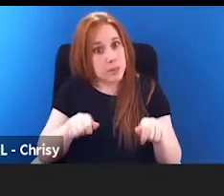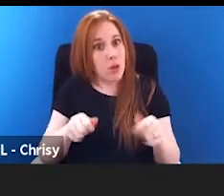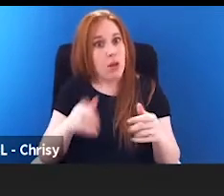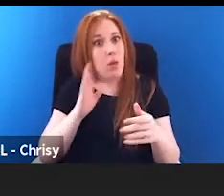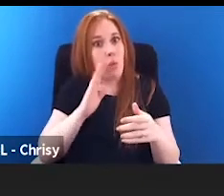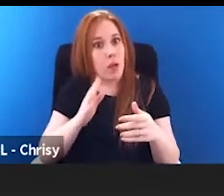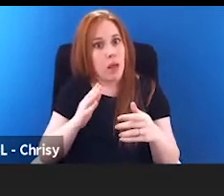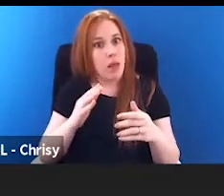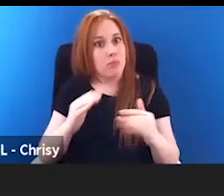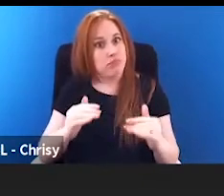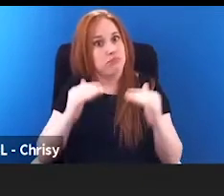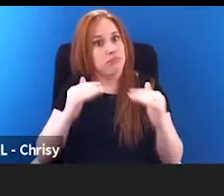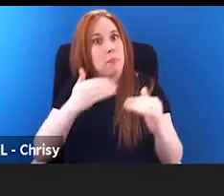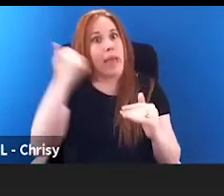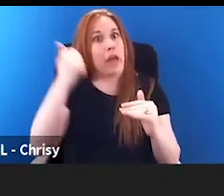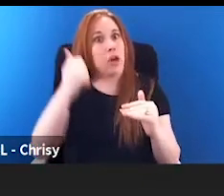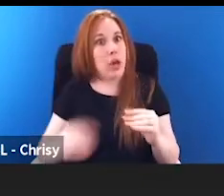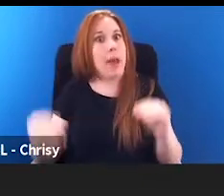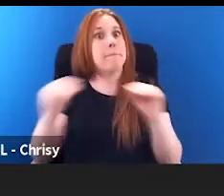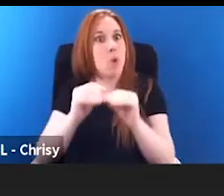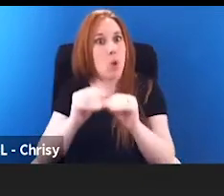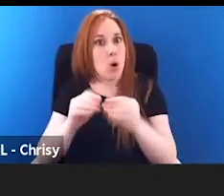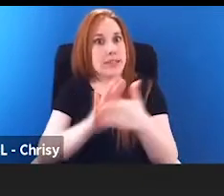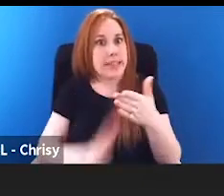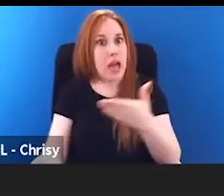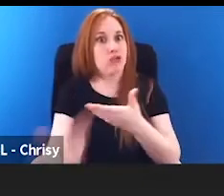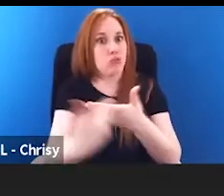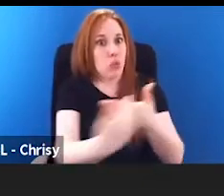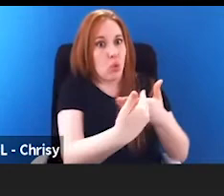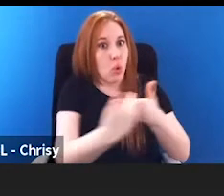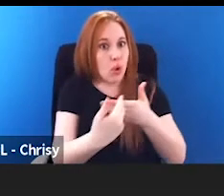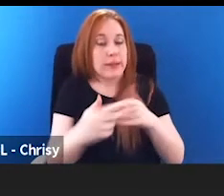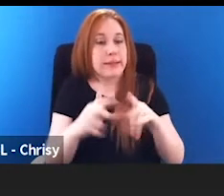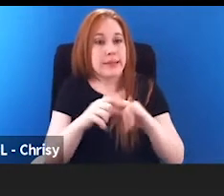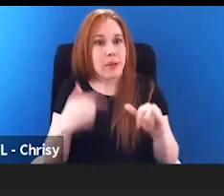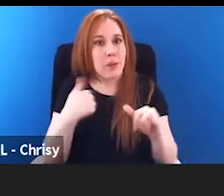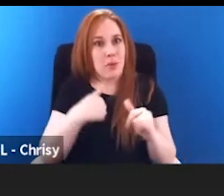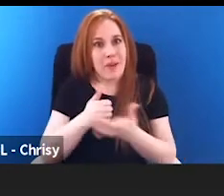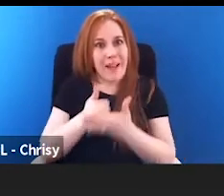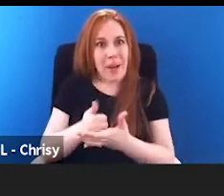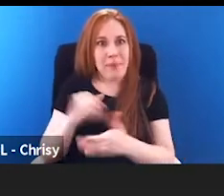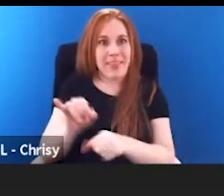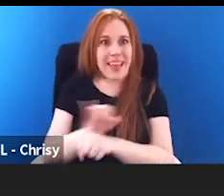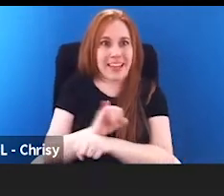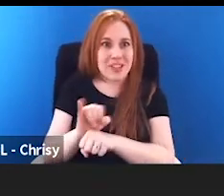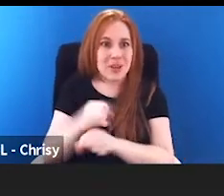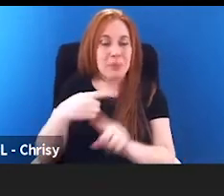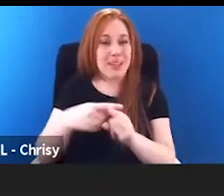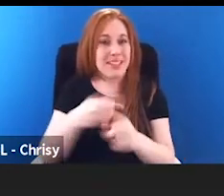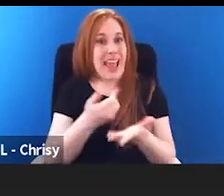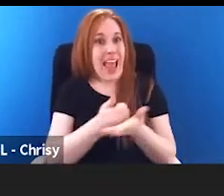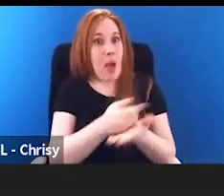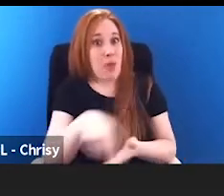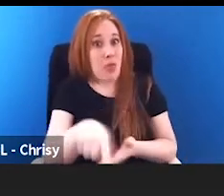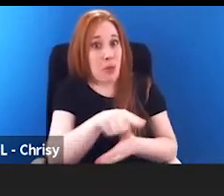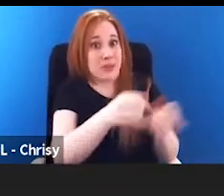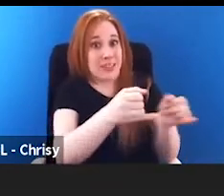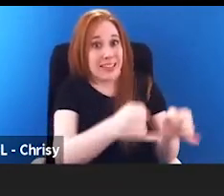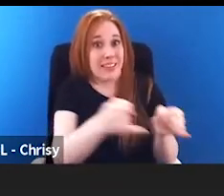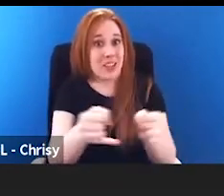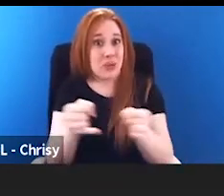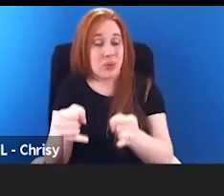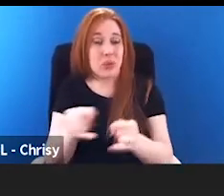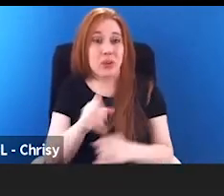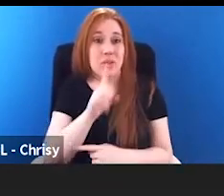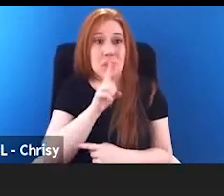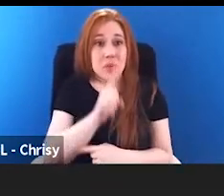better designers, but at the same time, we're helping the industry and the individual. I mean, I think it's really,